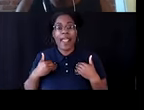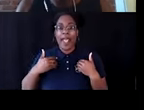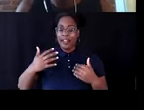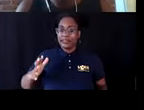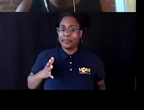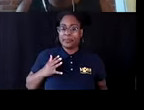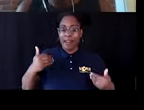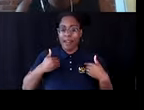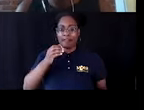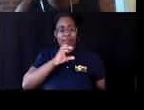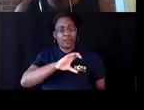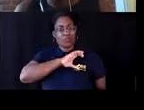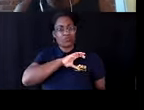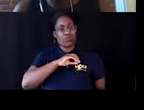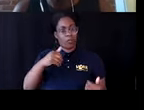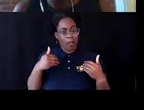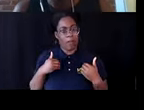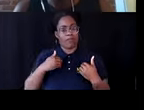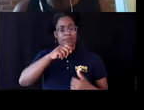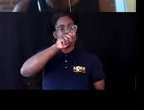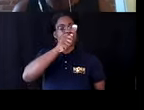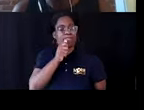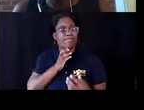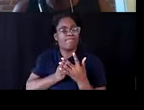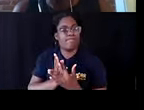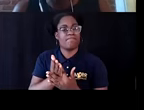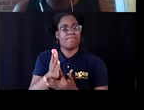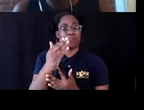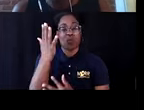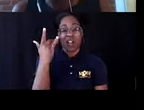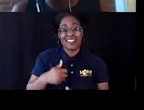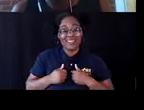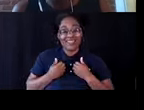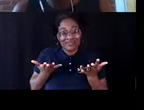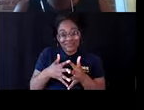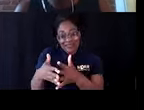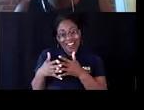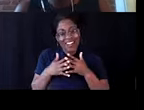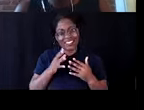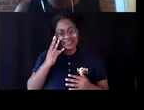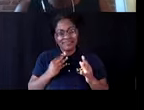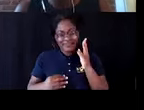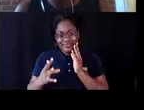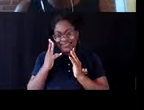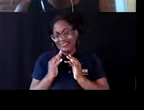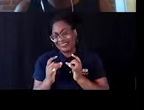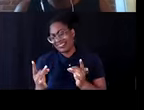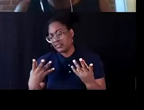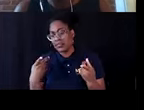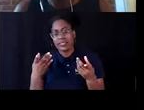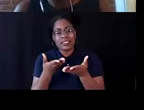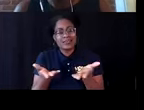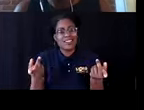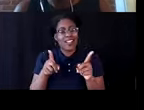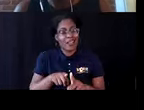inextricably tethered to capitalism, female emancipation must be simultaneously and explicitly the pursuit of Black liberation and